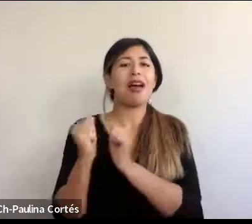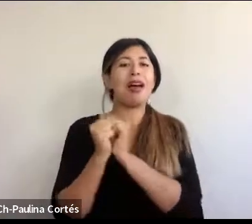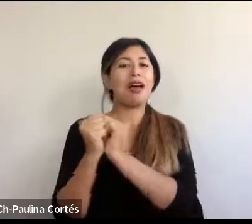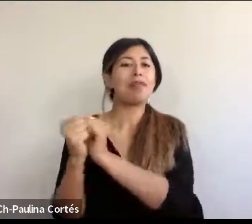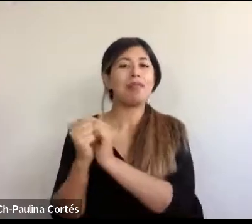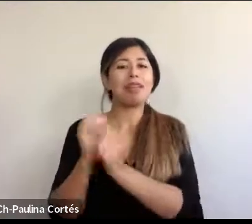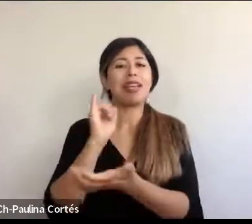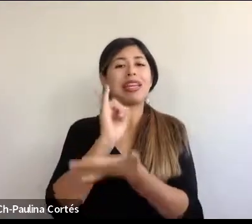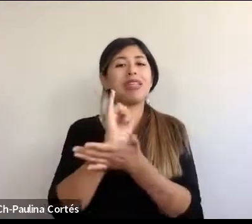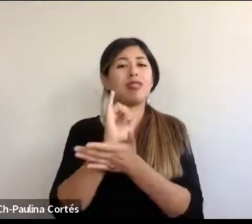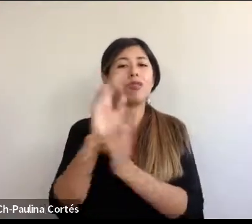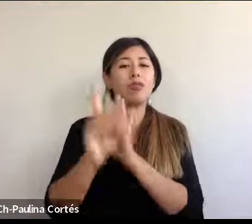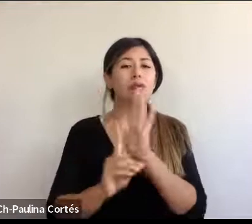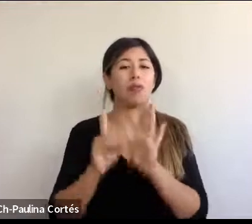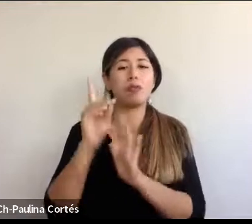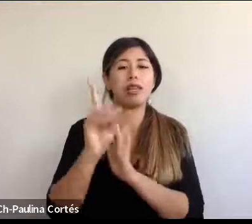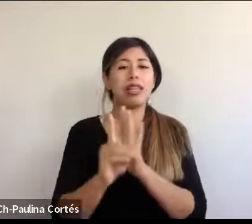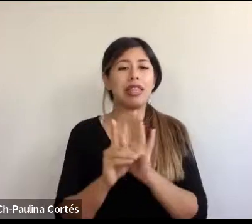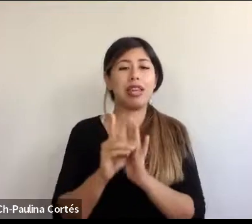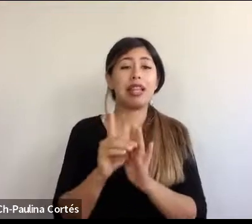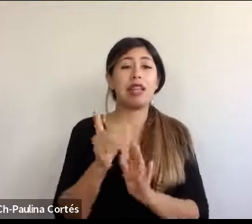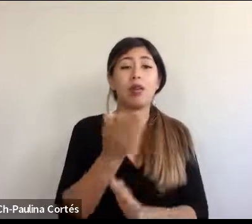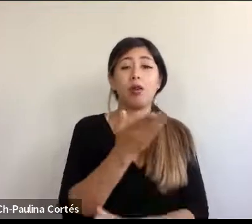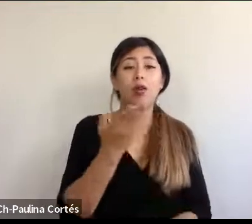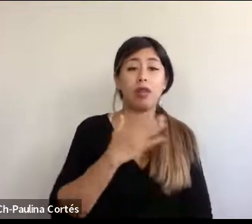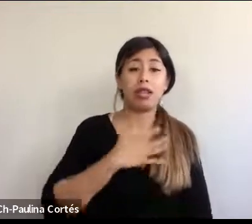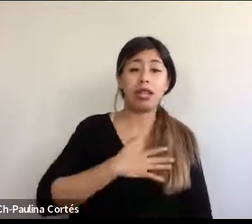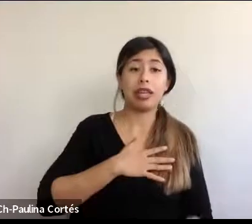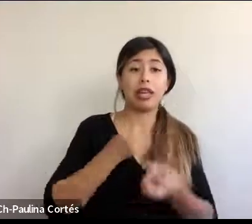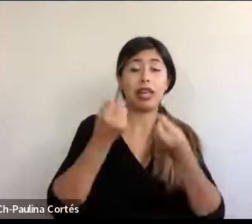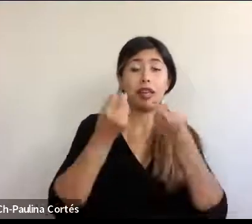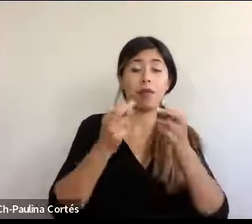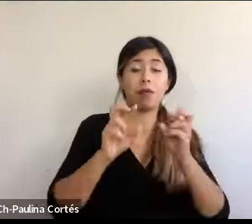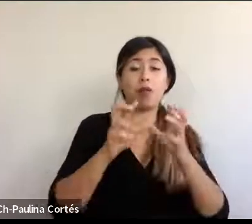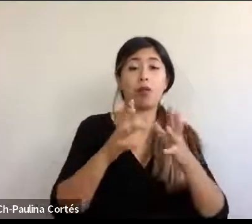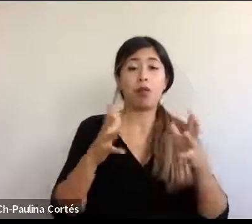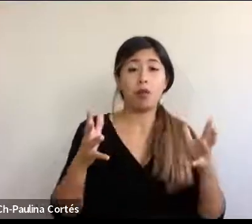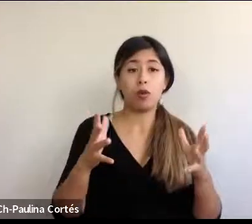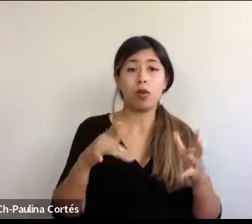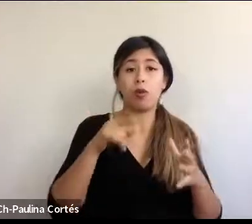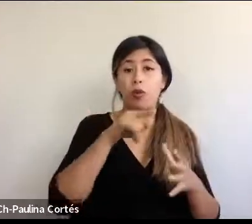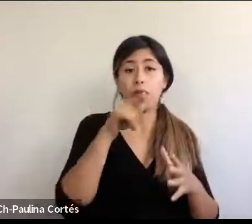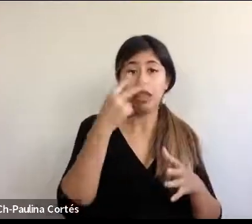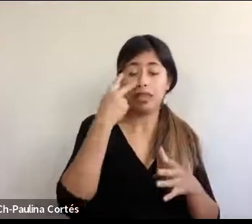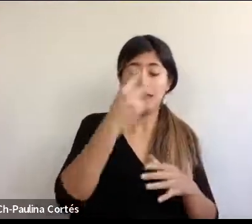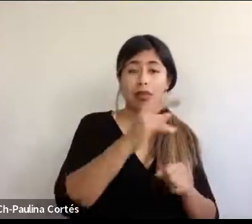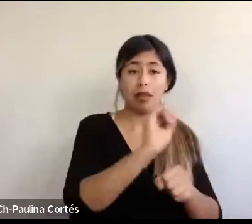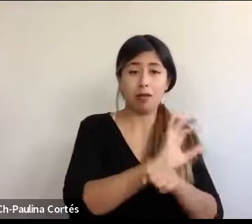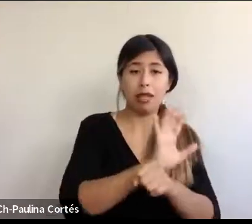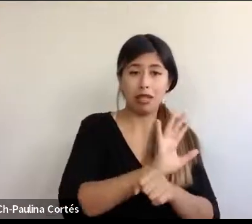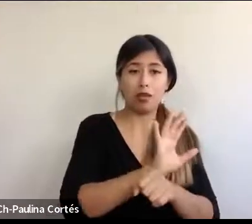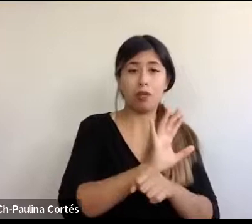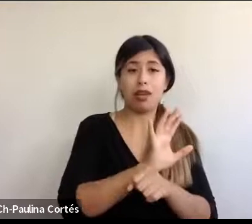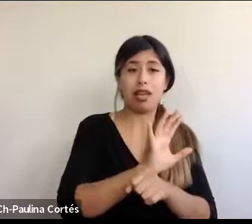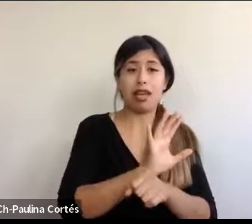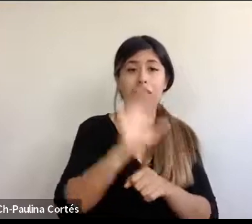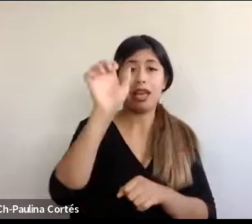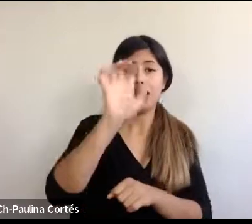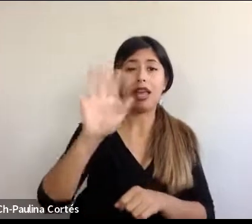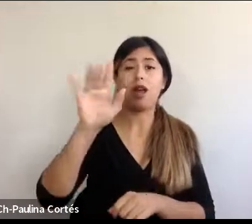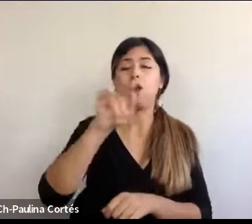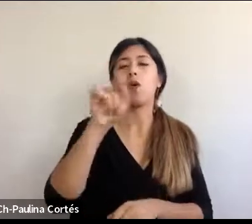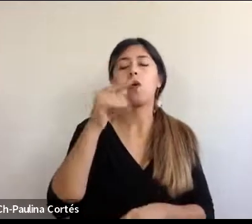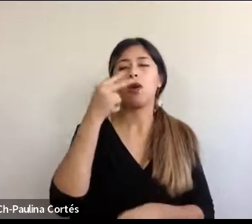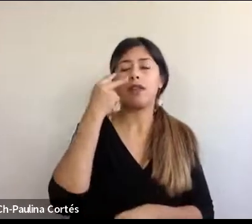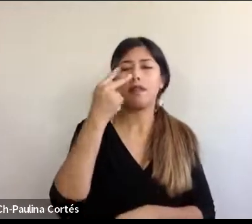you want to have a really great overview of the films from the region of Tomas, then you can go to the Institute of Documentary Film